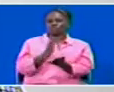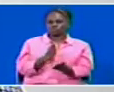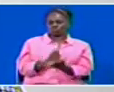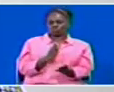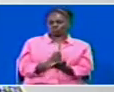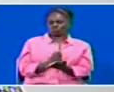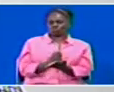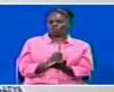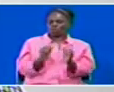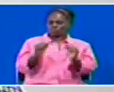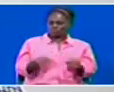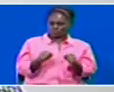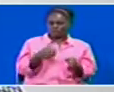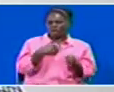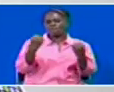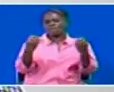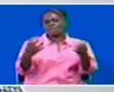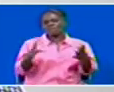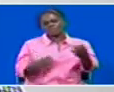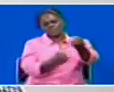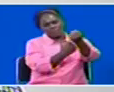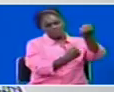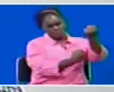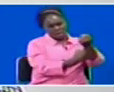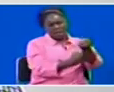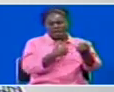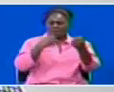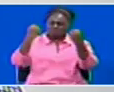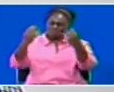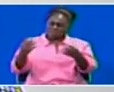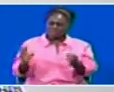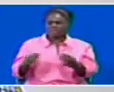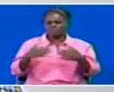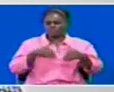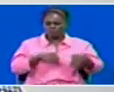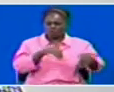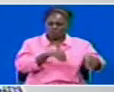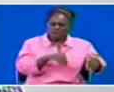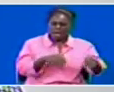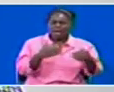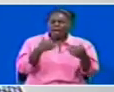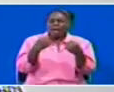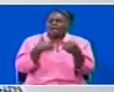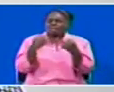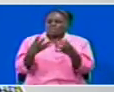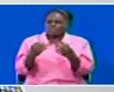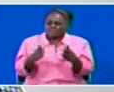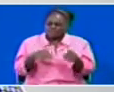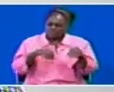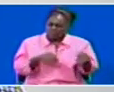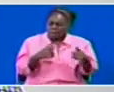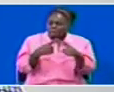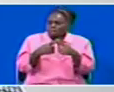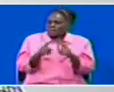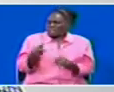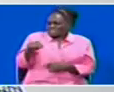true that you can have so many followers, you can have so many supporters, you can have so many adherents, and as